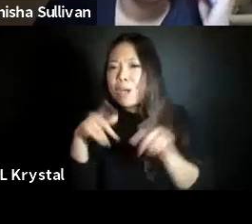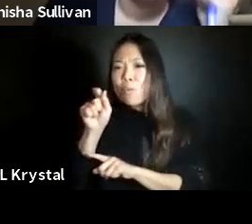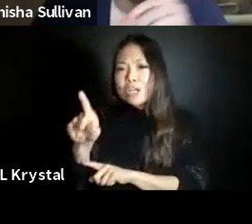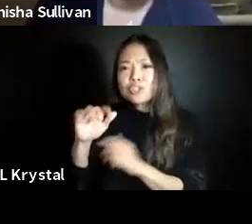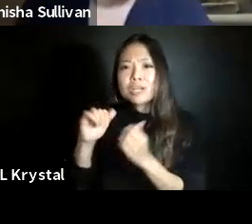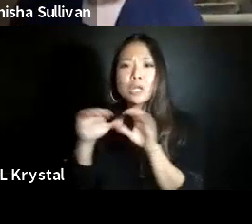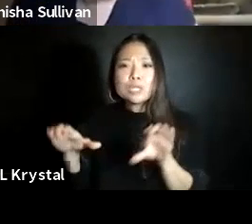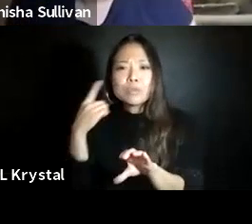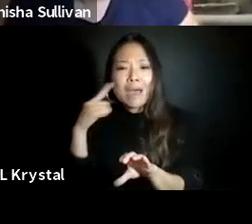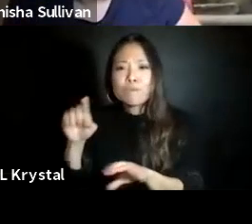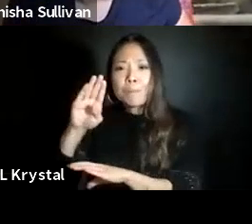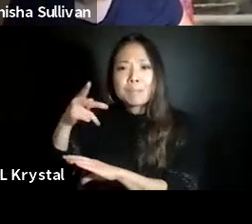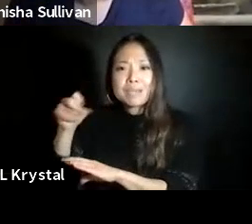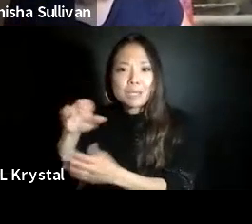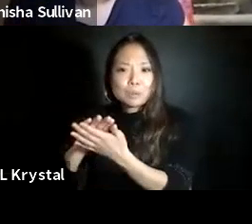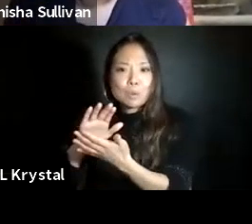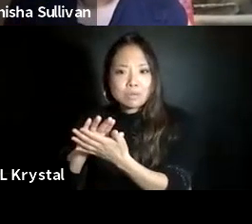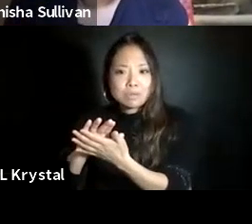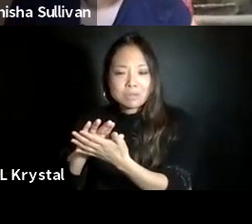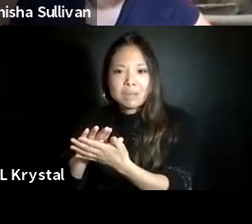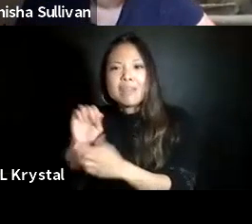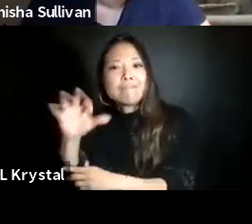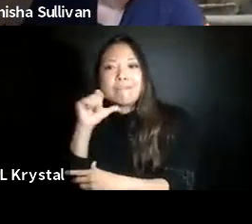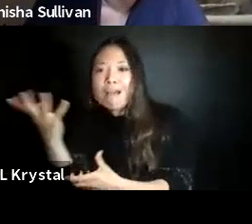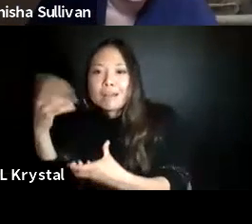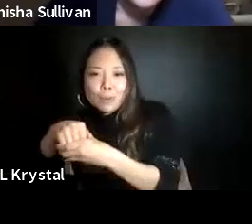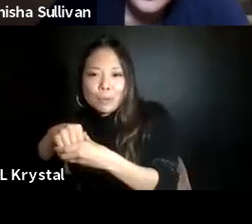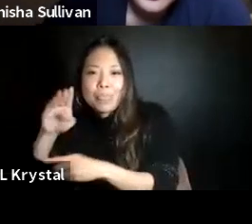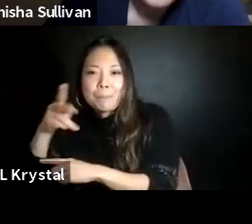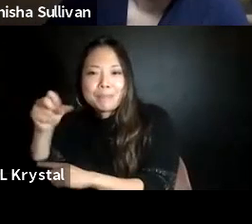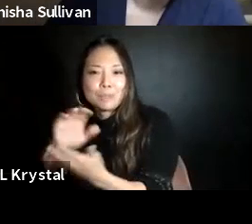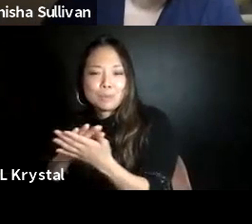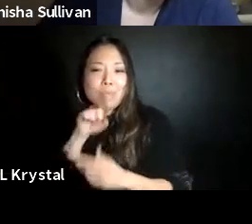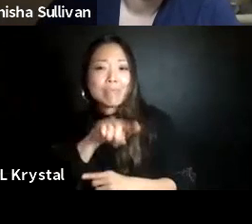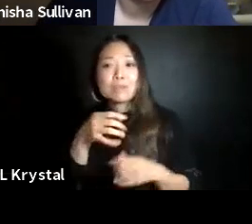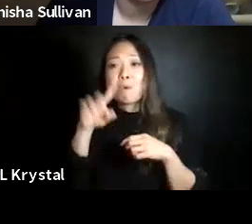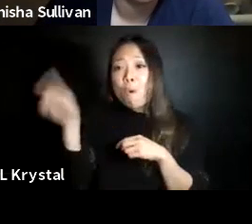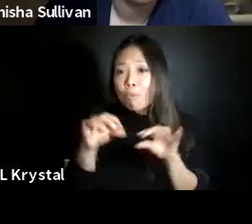opportunity index only measures the BPS schools. Dr. Tung?